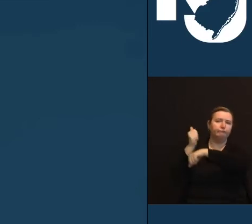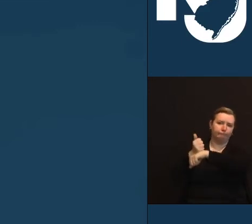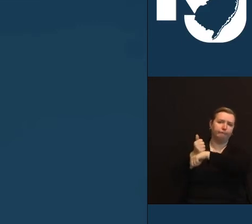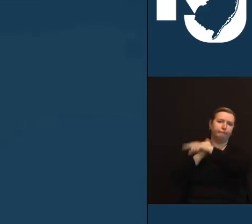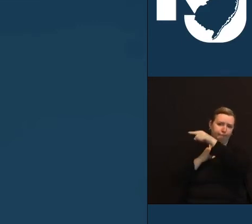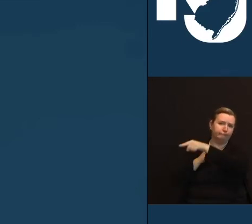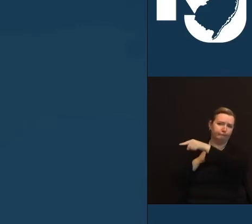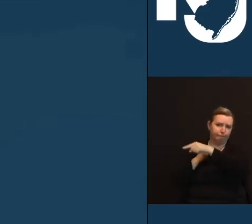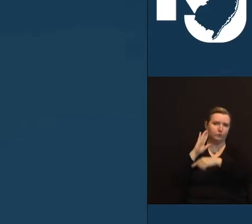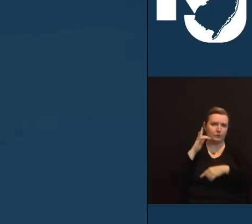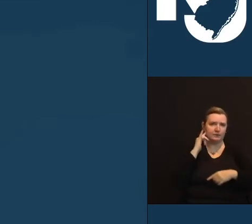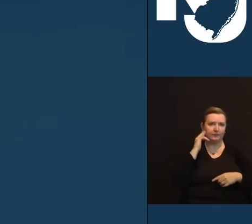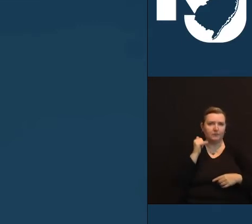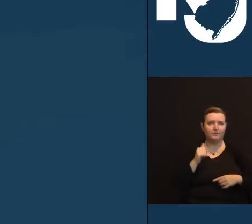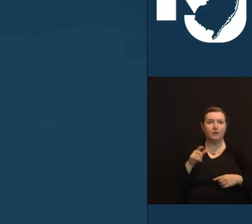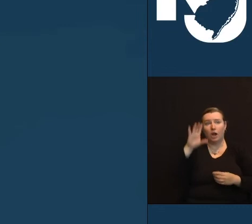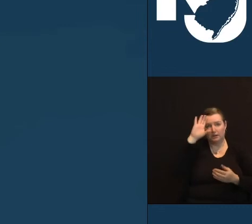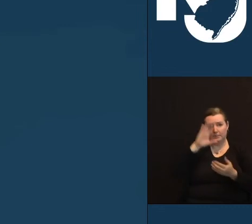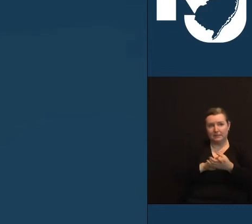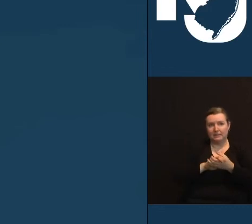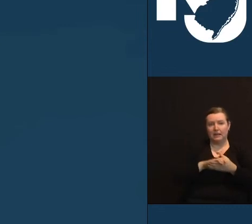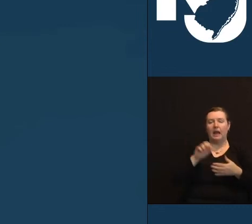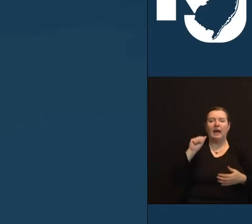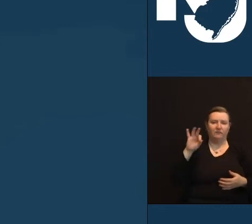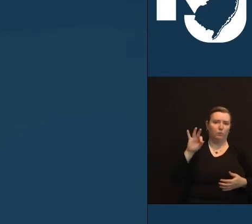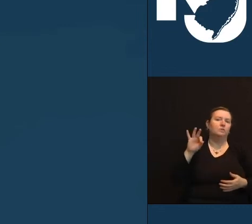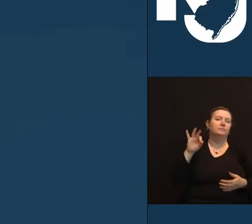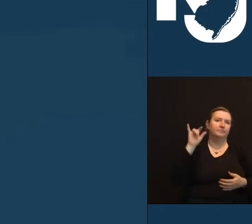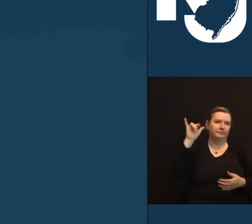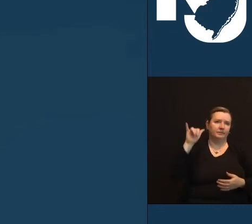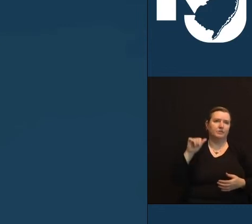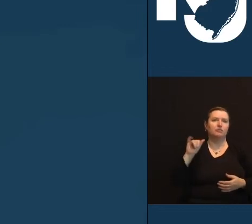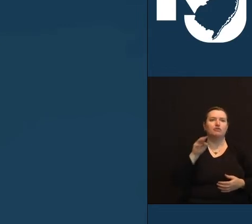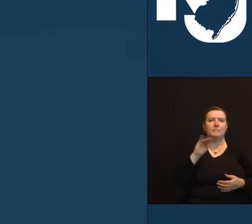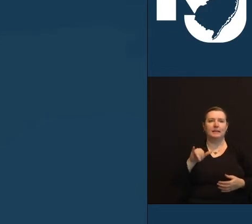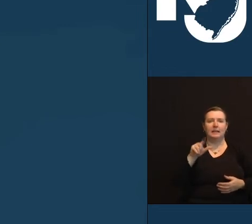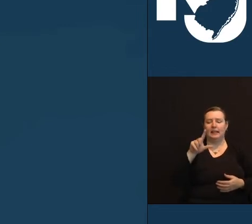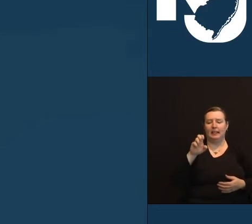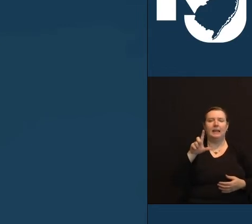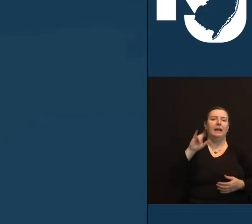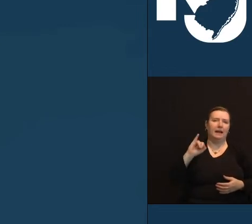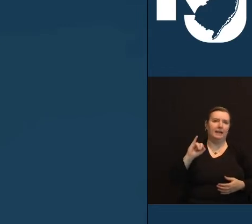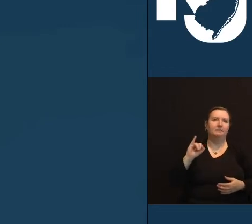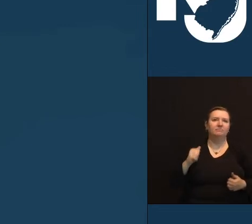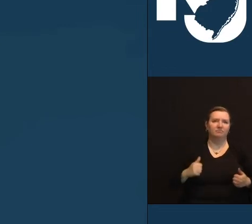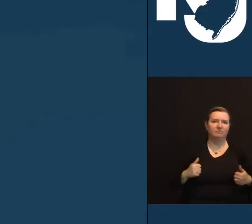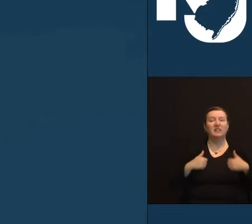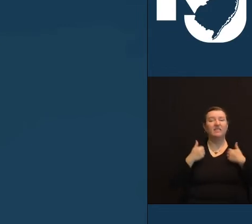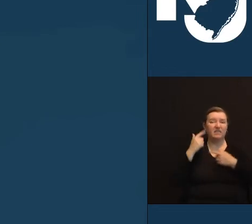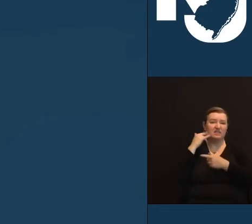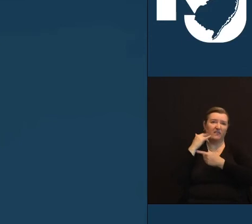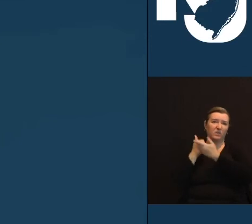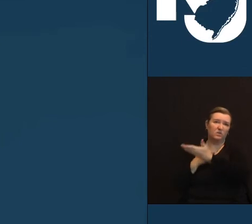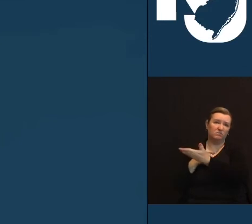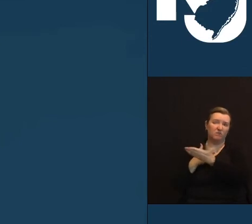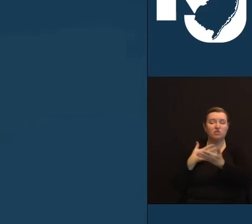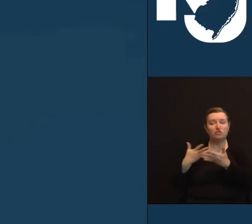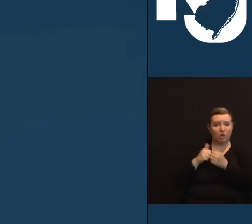she and her husband, Air Force Captain Jimmy Laley, lived. I spoke with Frank and Patricia, her parents, as well